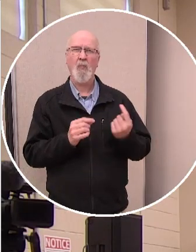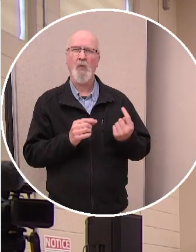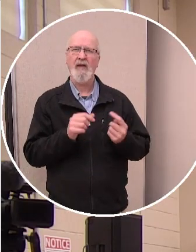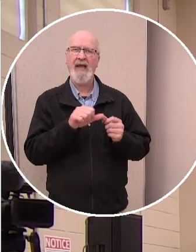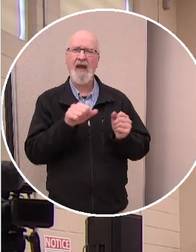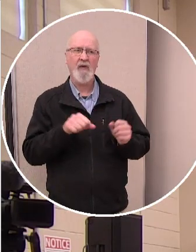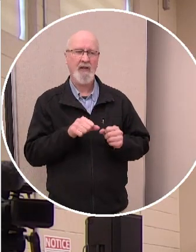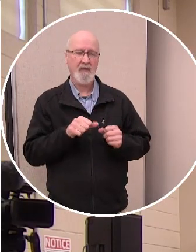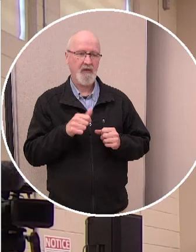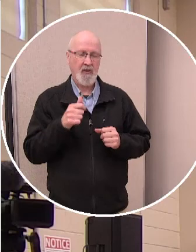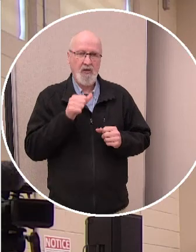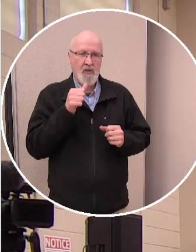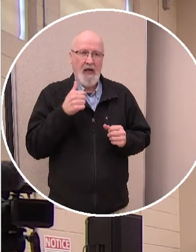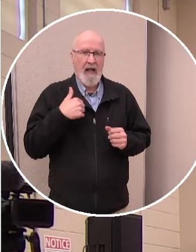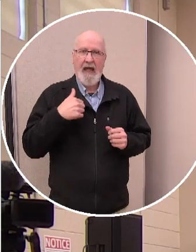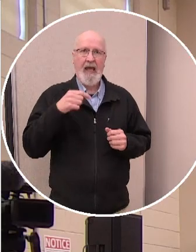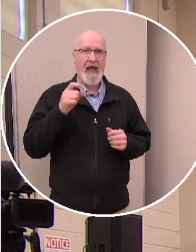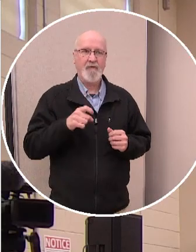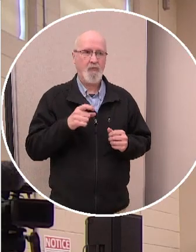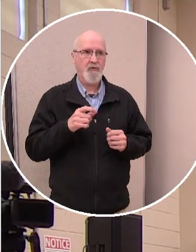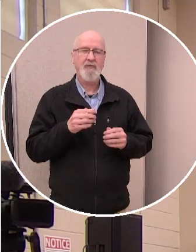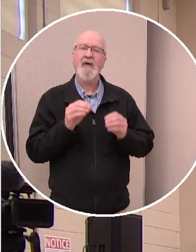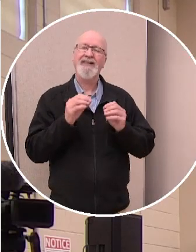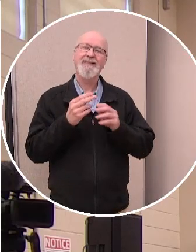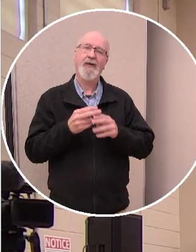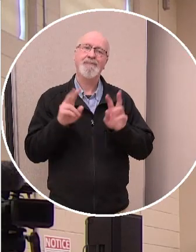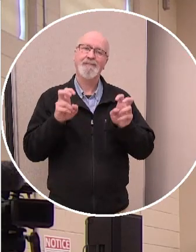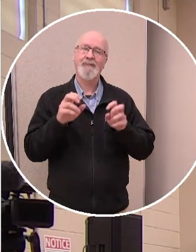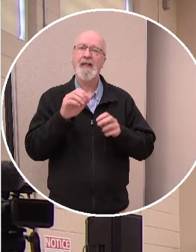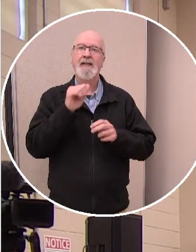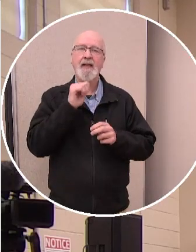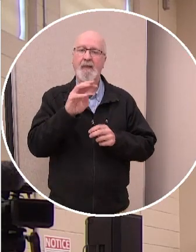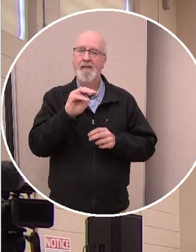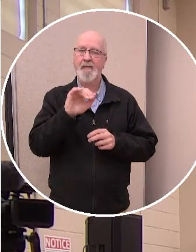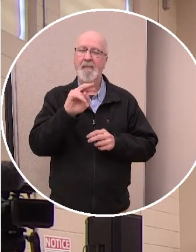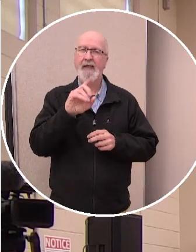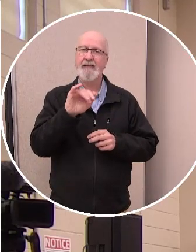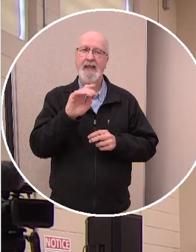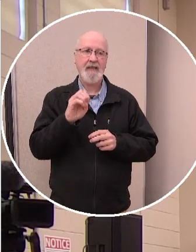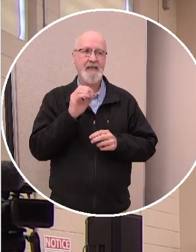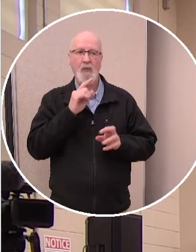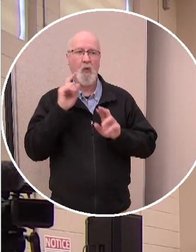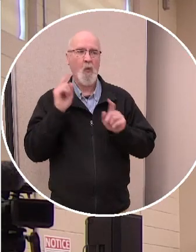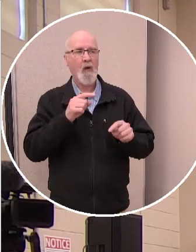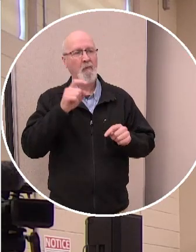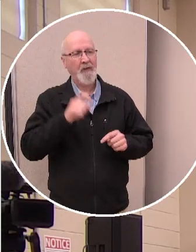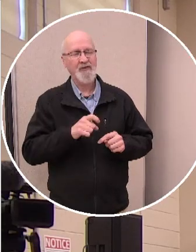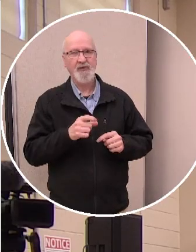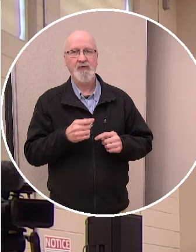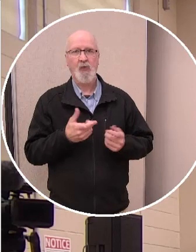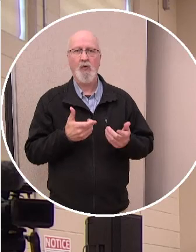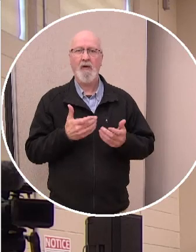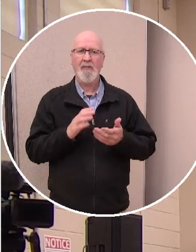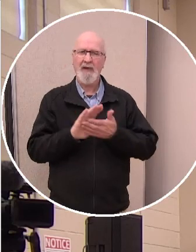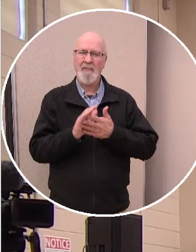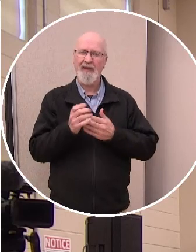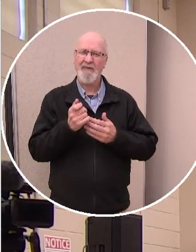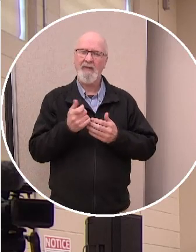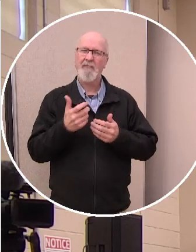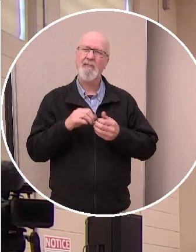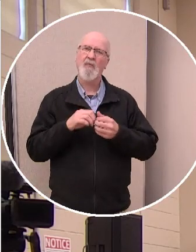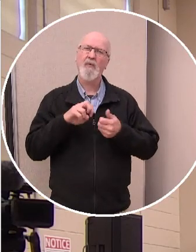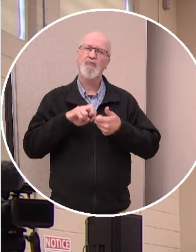actually mandated right now, so it becomes a little more difficult, like from a regional point of view, a little more